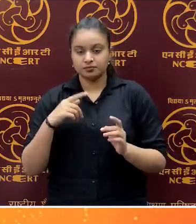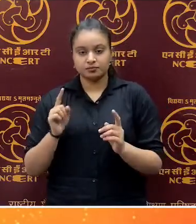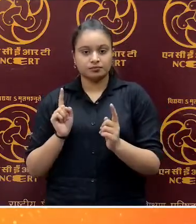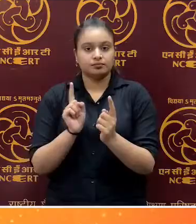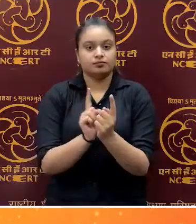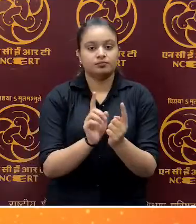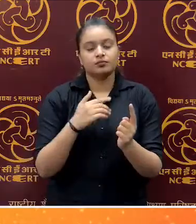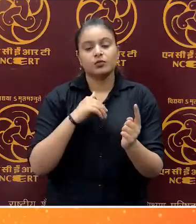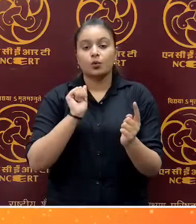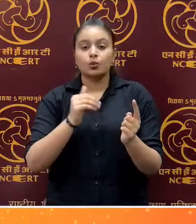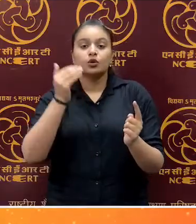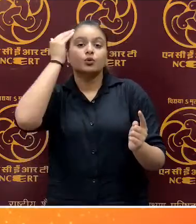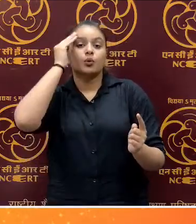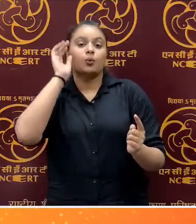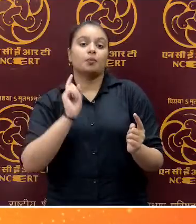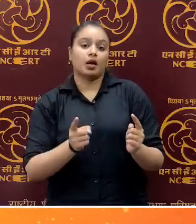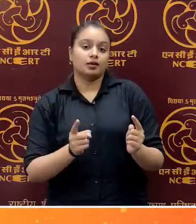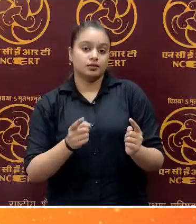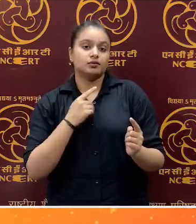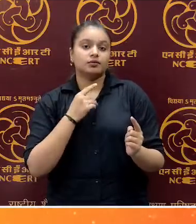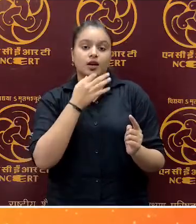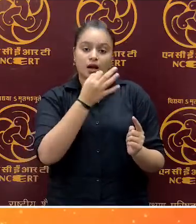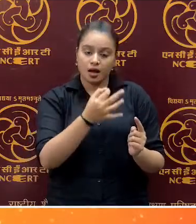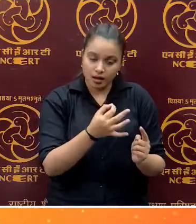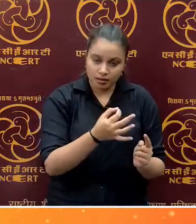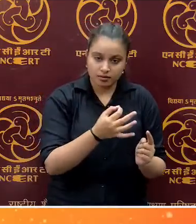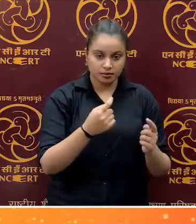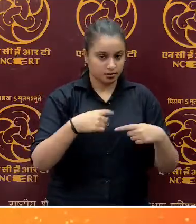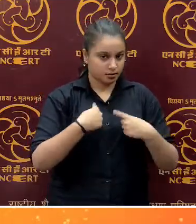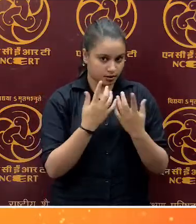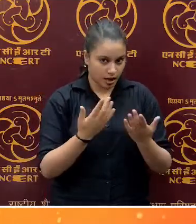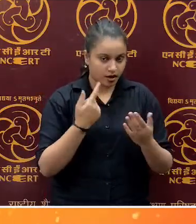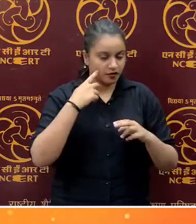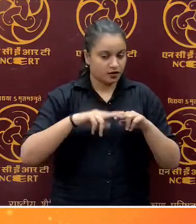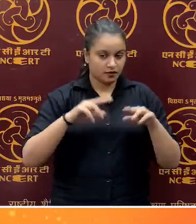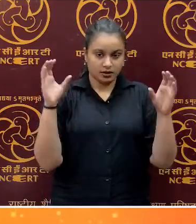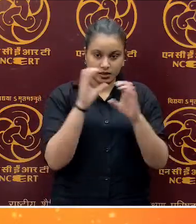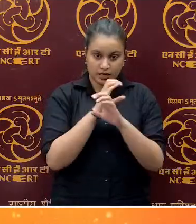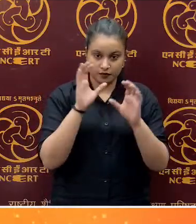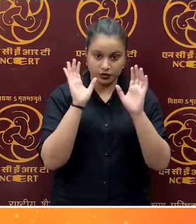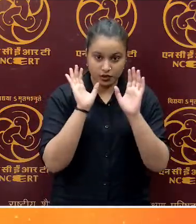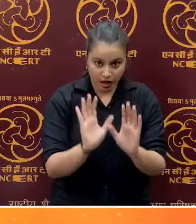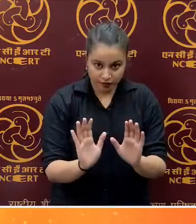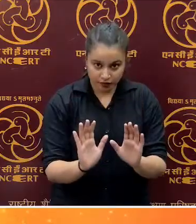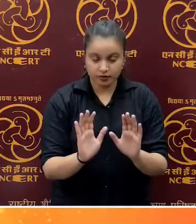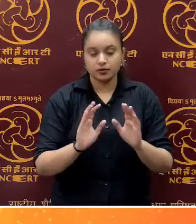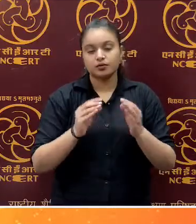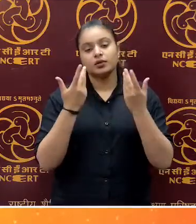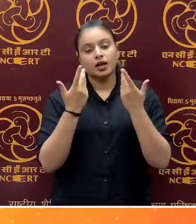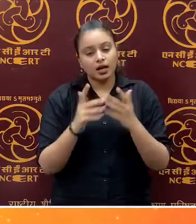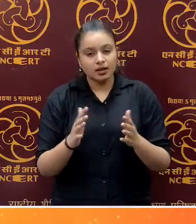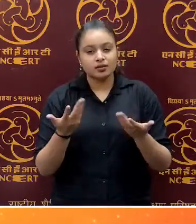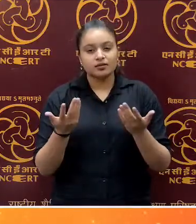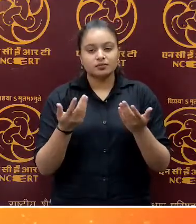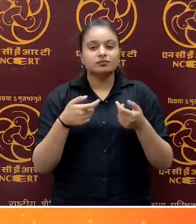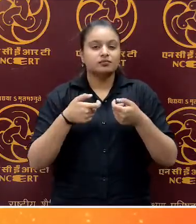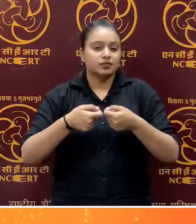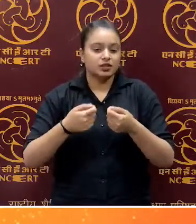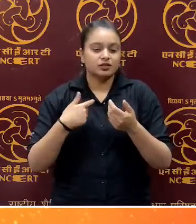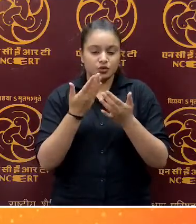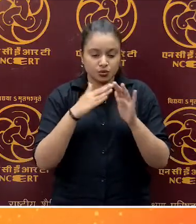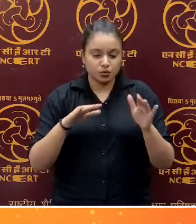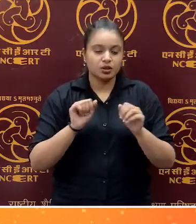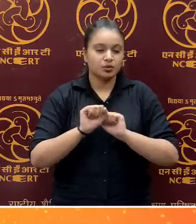person who knows you to ask about yourself. Absolutely. Whenever you are confused, and here again a little message for our young